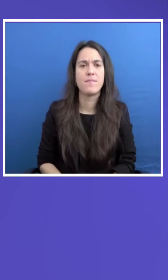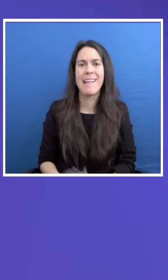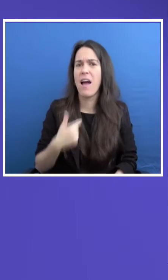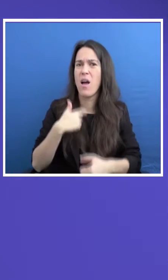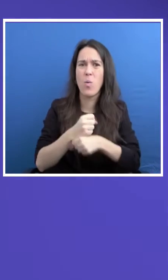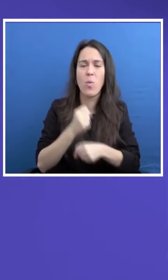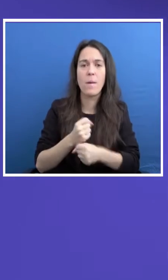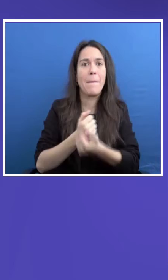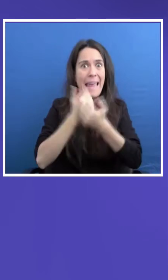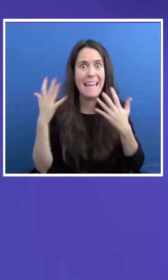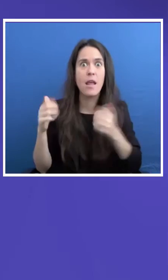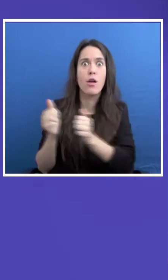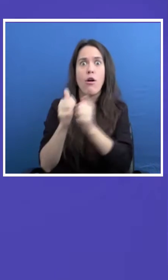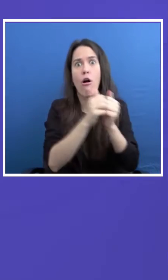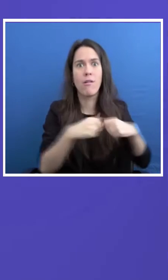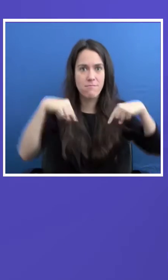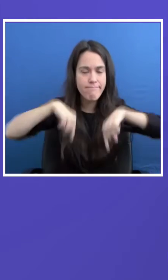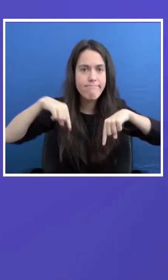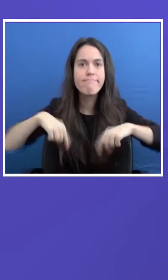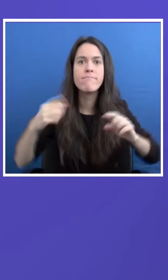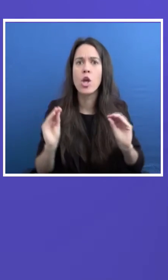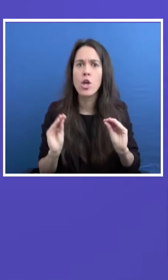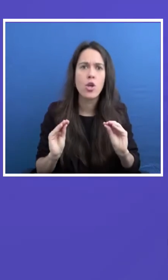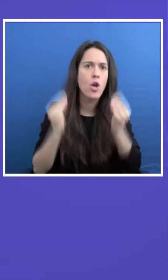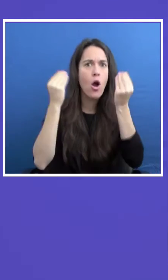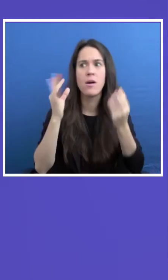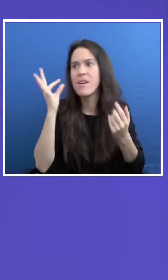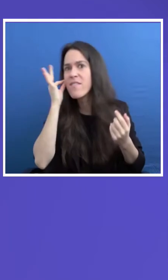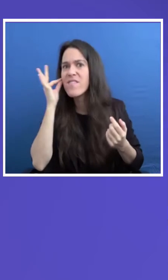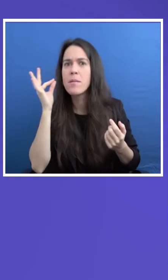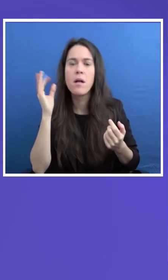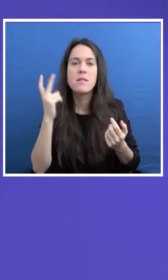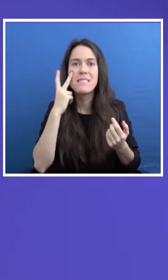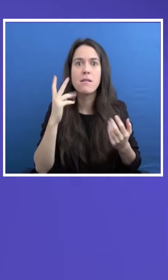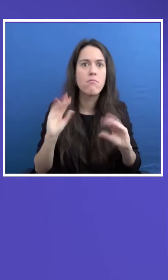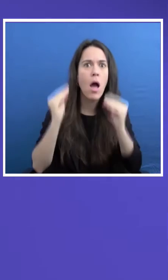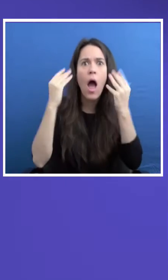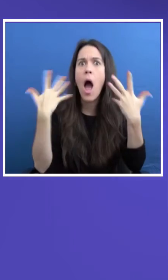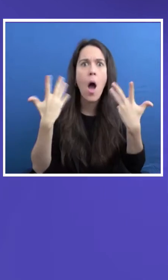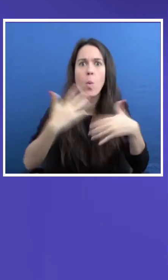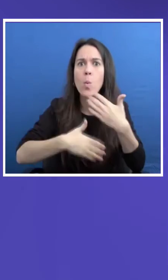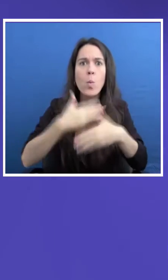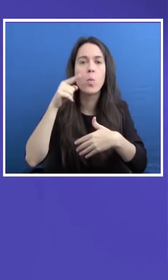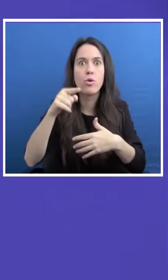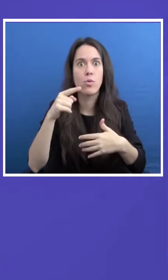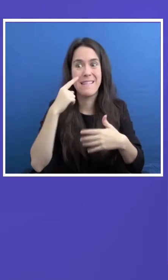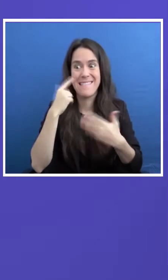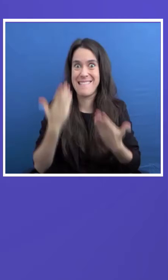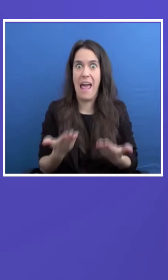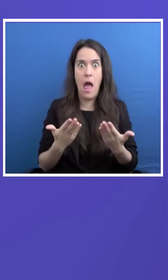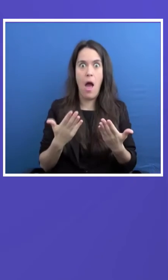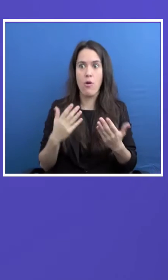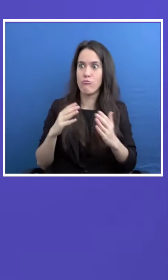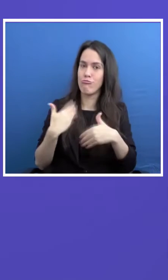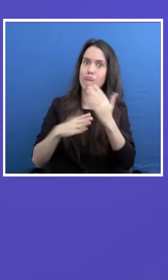female. I get in touch with younger journalists who ask me, how did you get to the point where you're right now? How did you become a